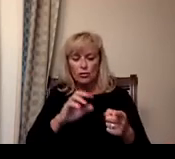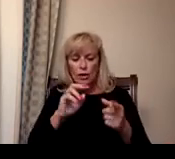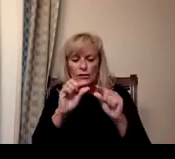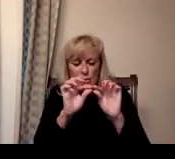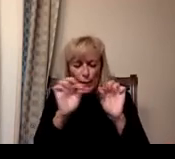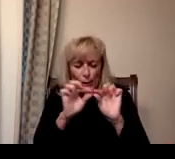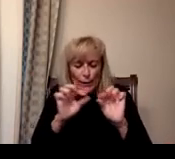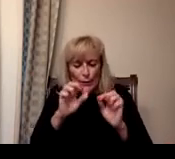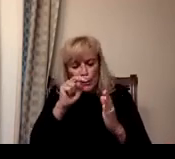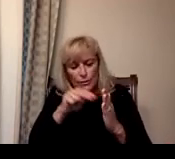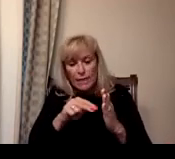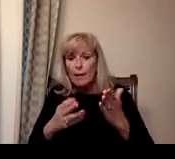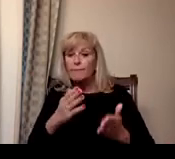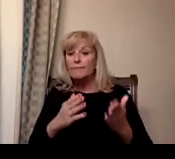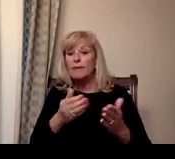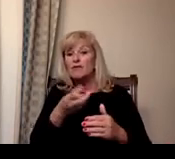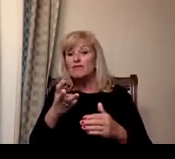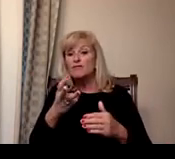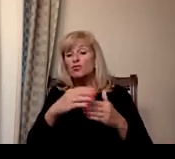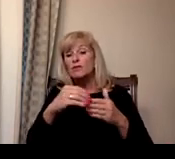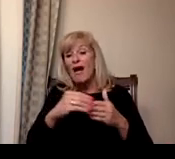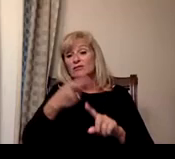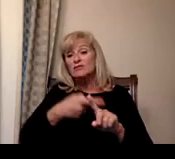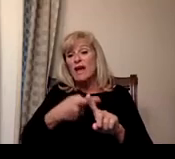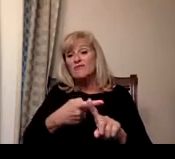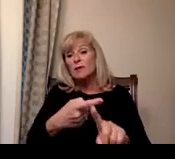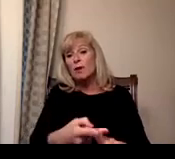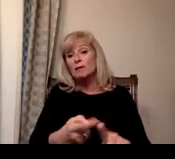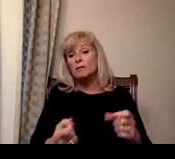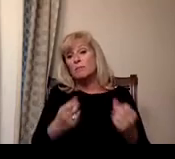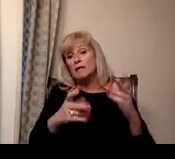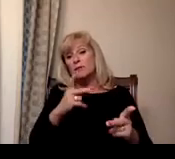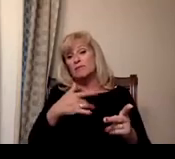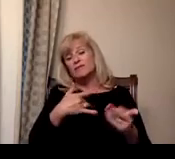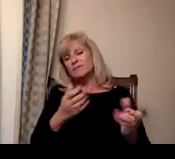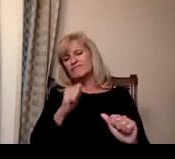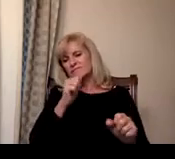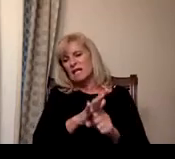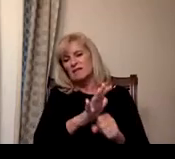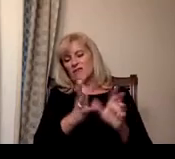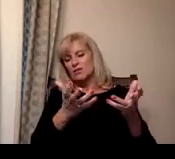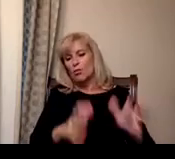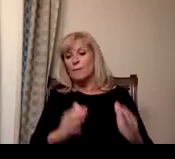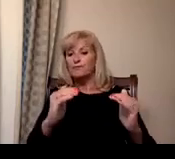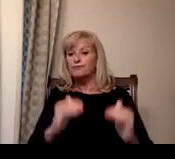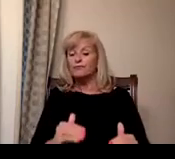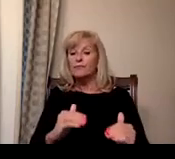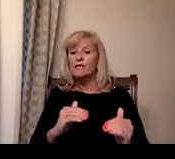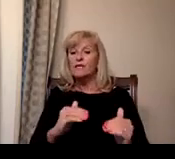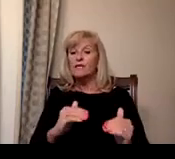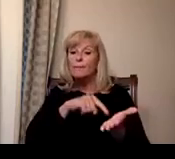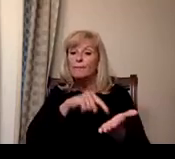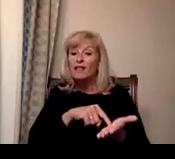Sometimes the savings is a couple bucks a month. I mean, for most people, that's not worth it. Billing process is